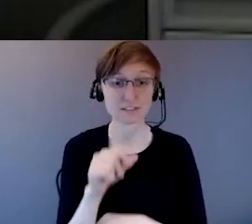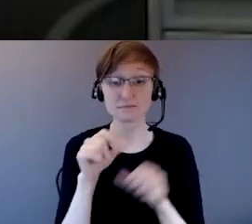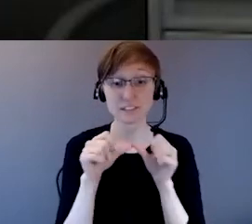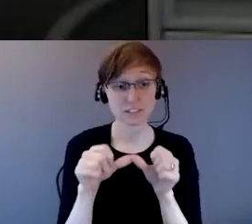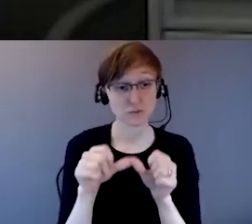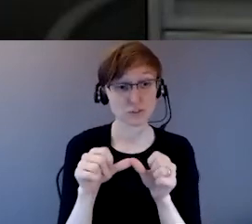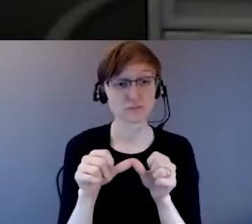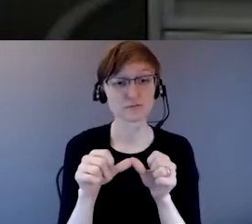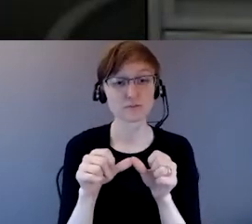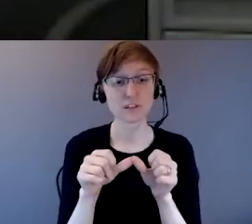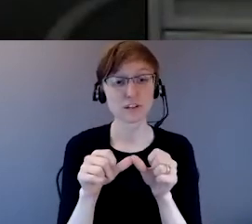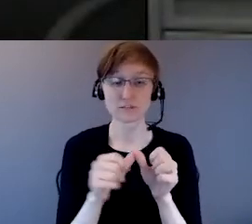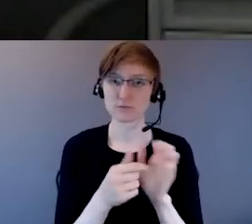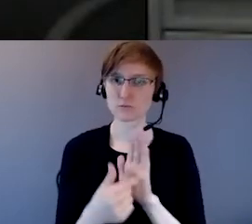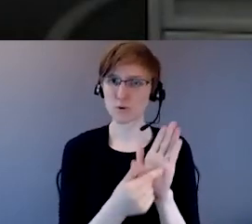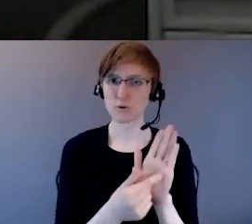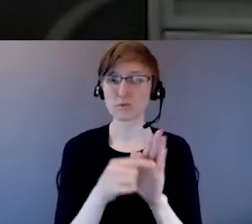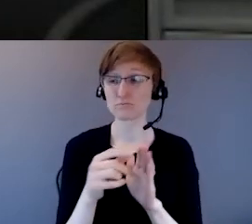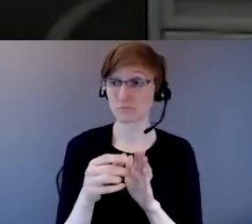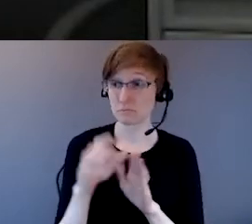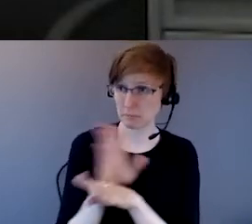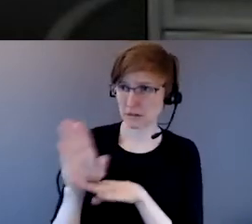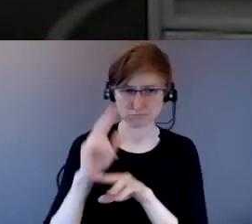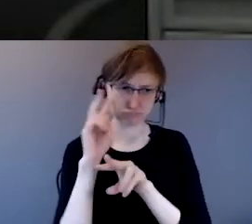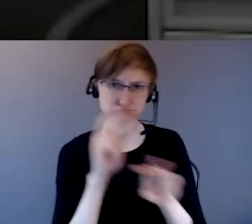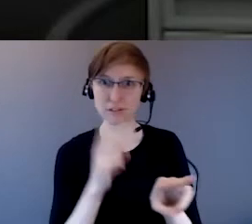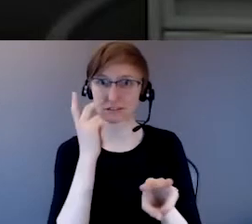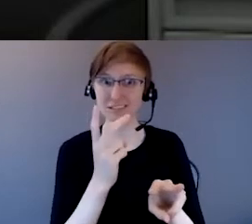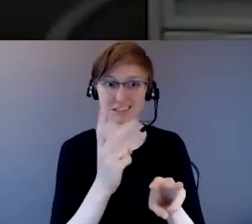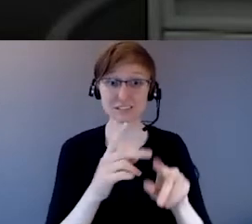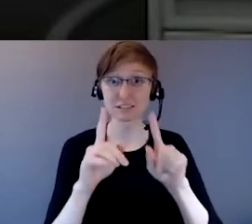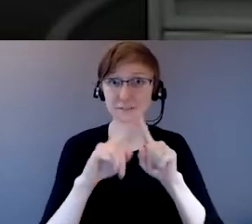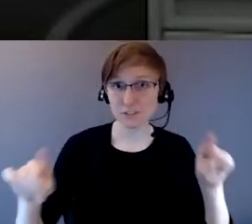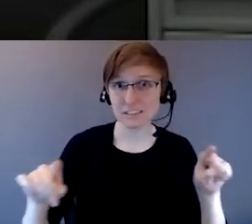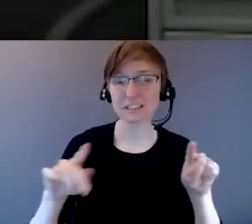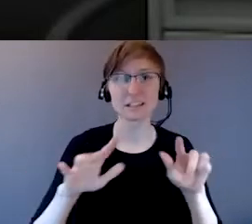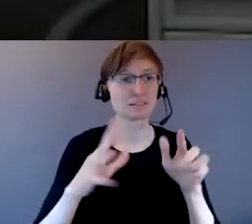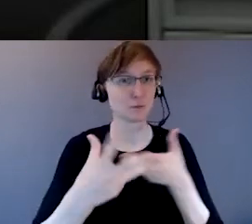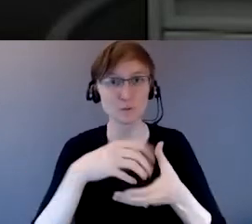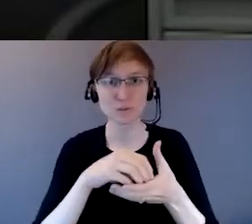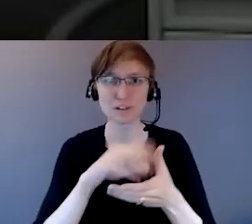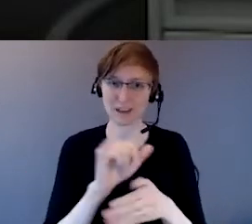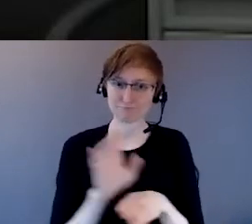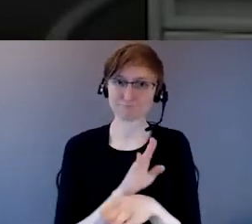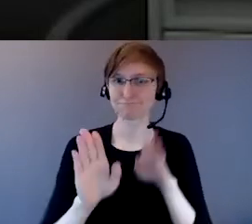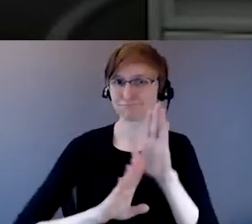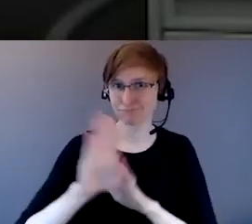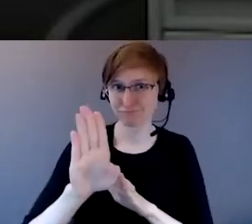that diversity and inclusion is a business advantage. Her motto is lead with opportunity and prepare for potential.